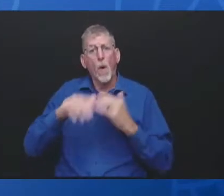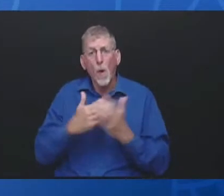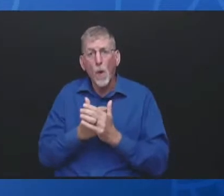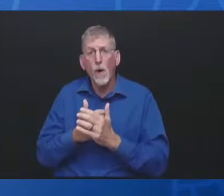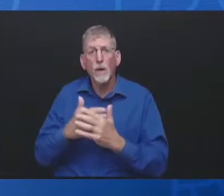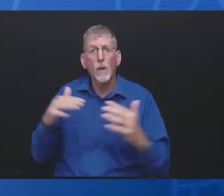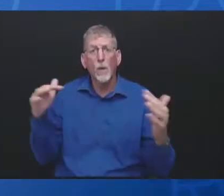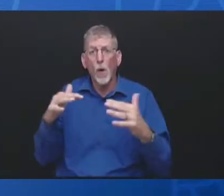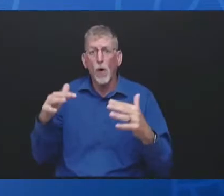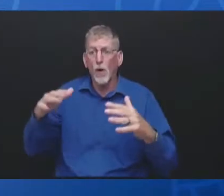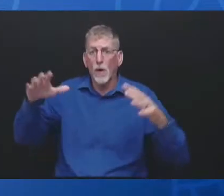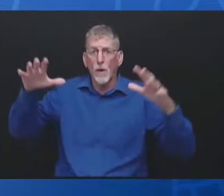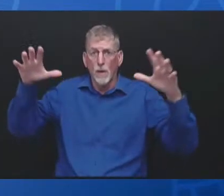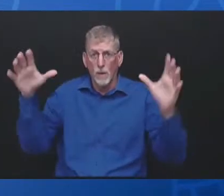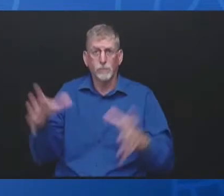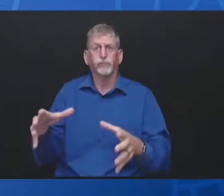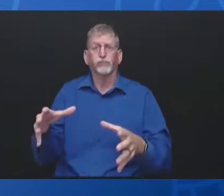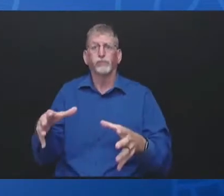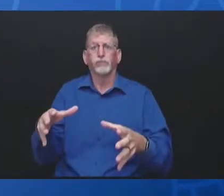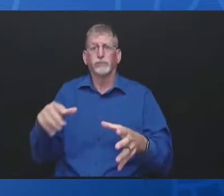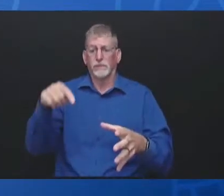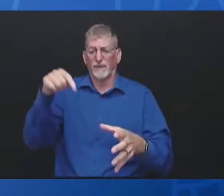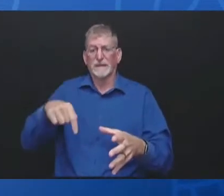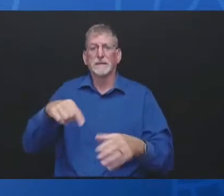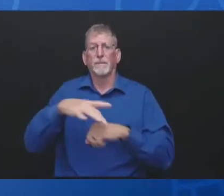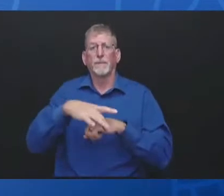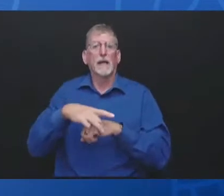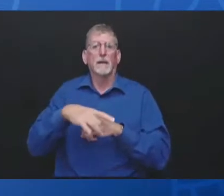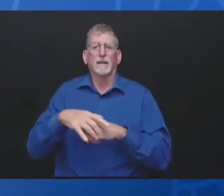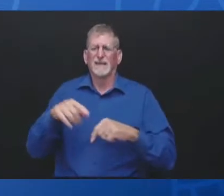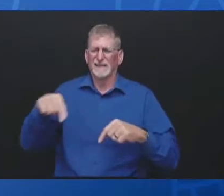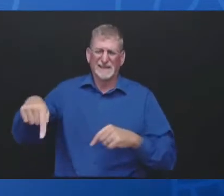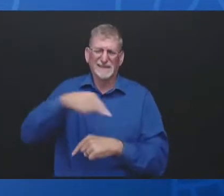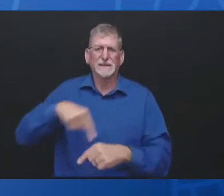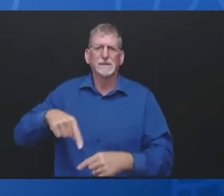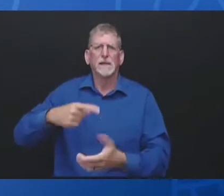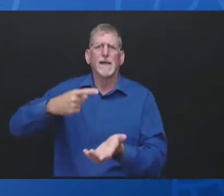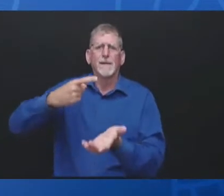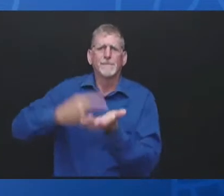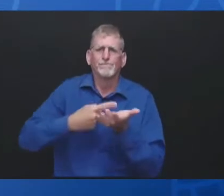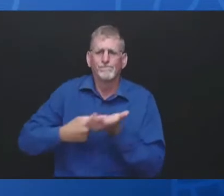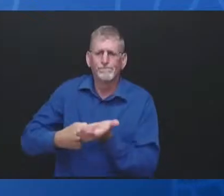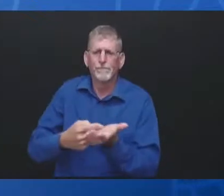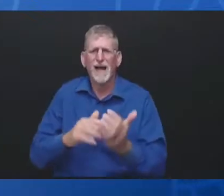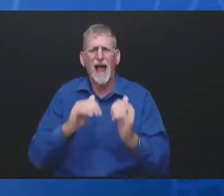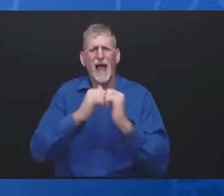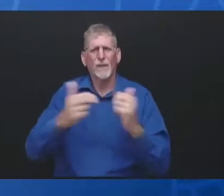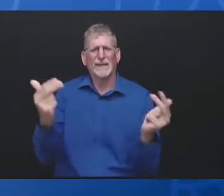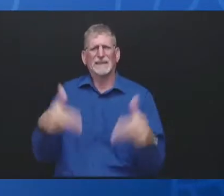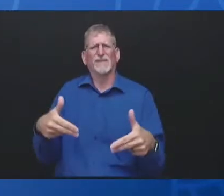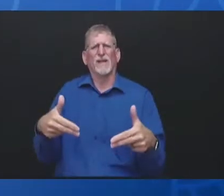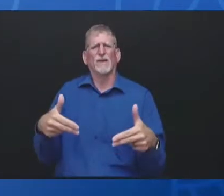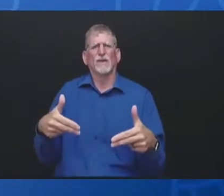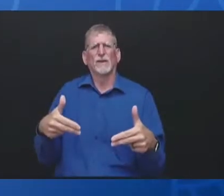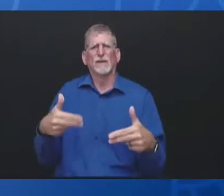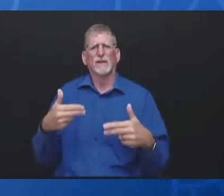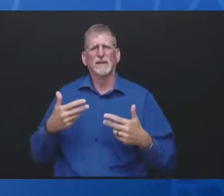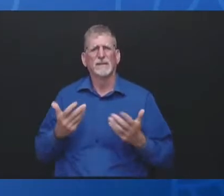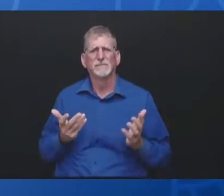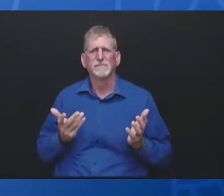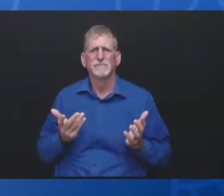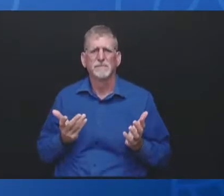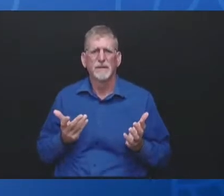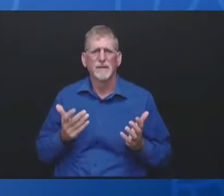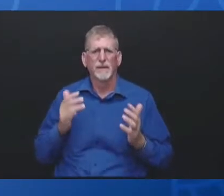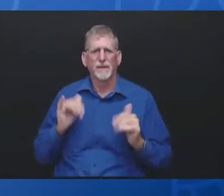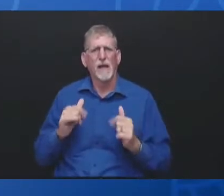this planet to a table to stop. Now, that's the simple part. Making things happen and making